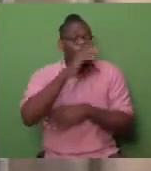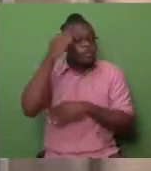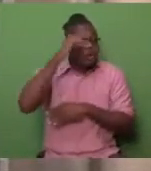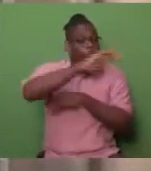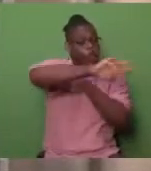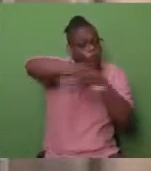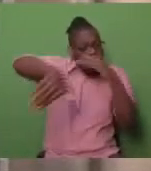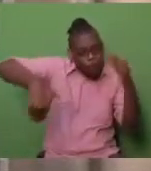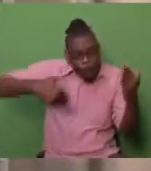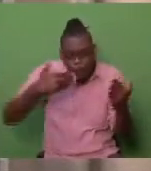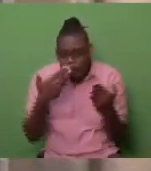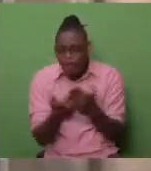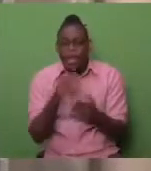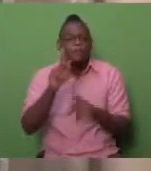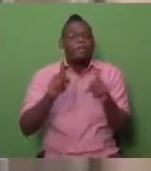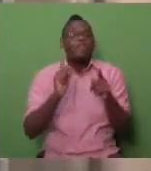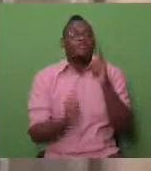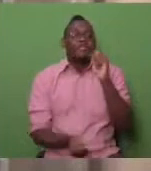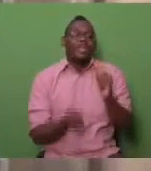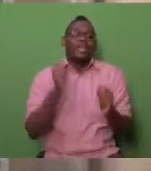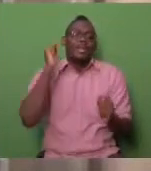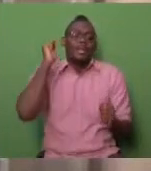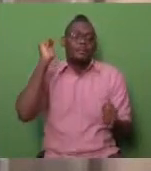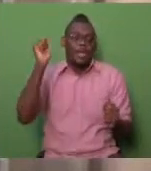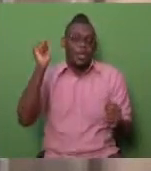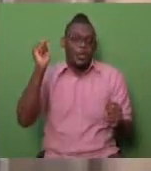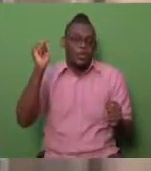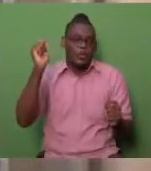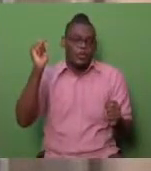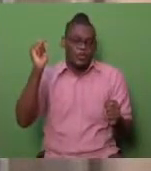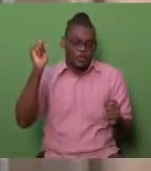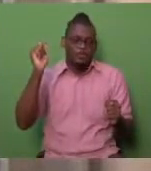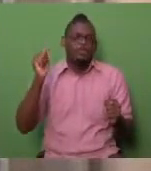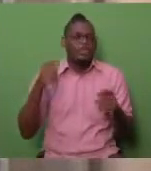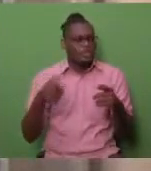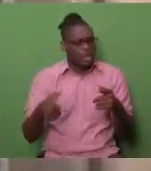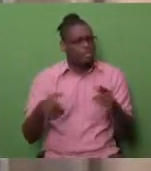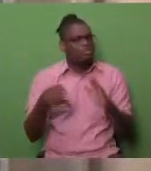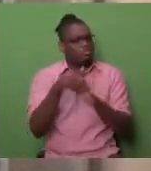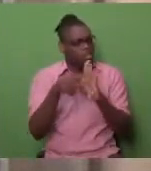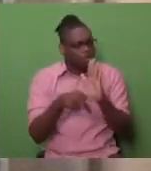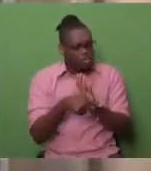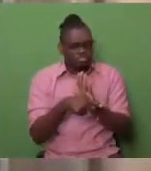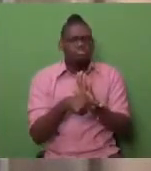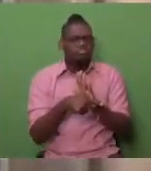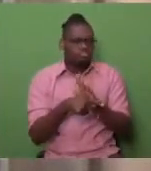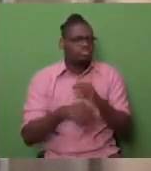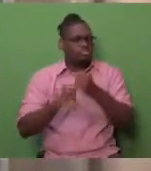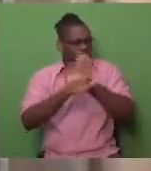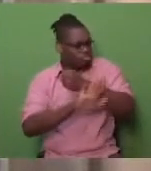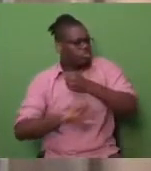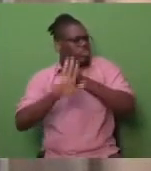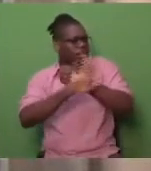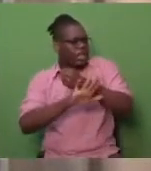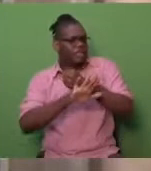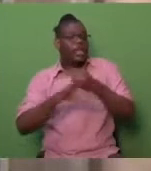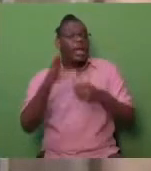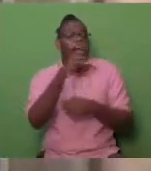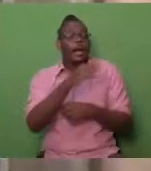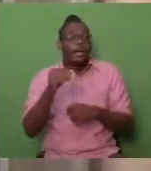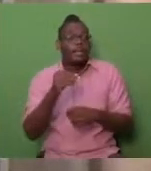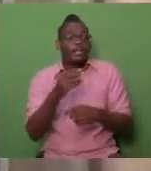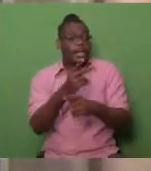We are duty-bound to make legislation and policies which seek to protect and serve the interests, the rights,